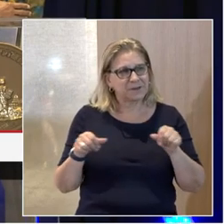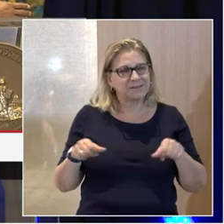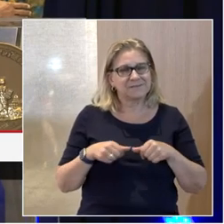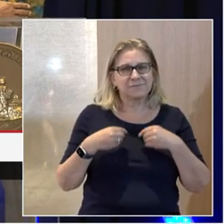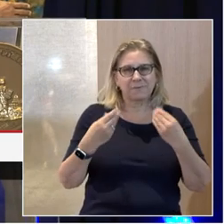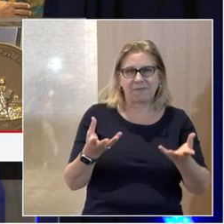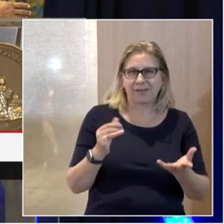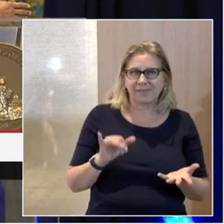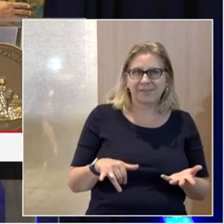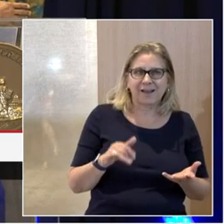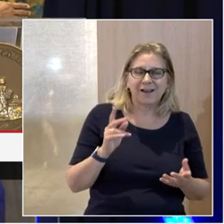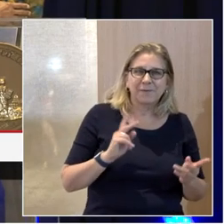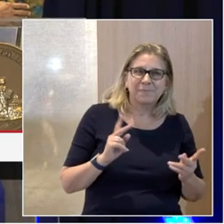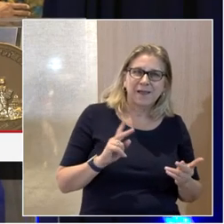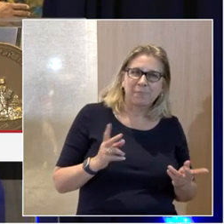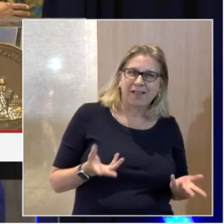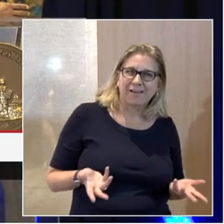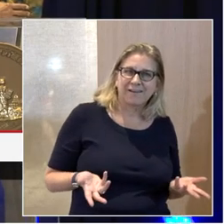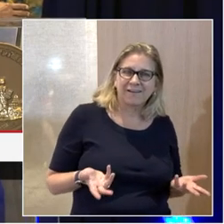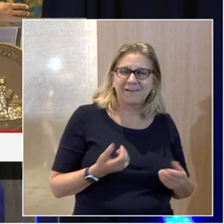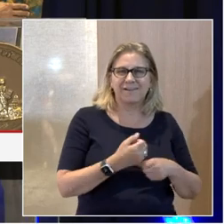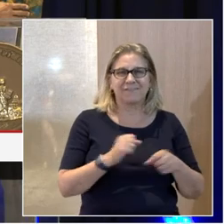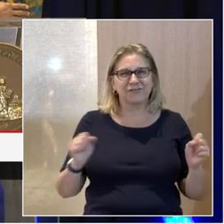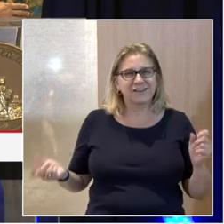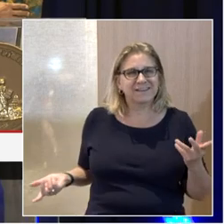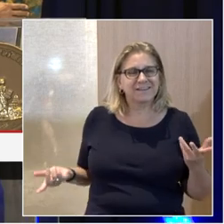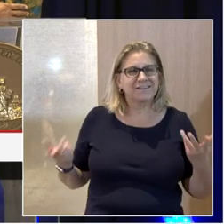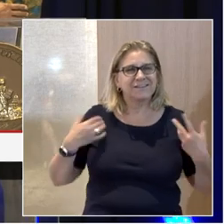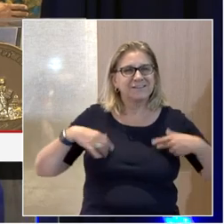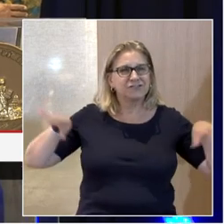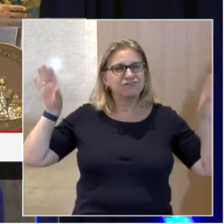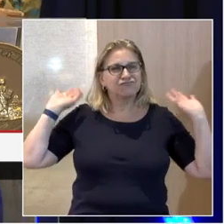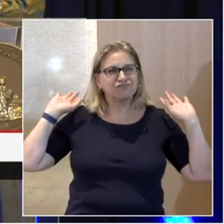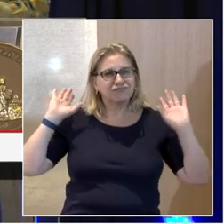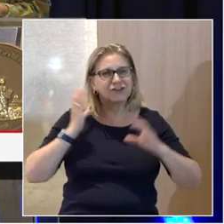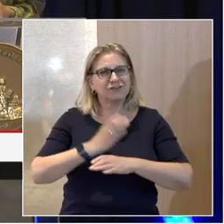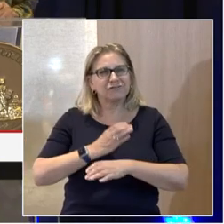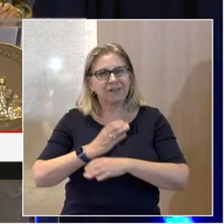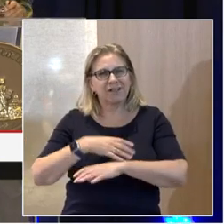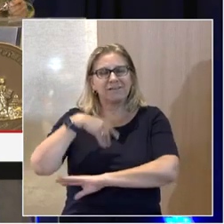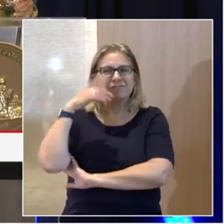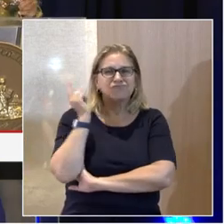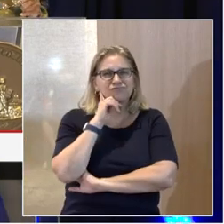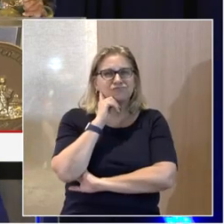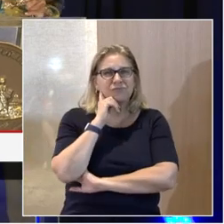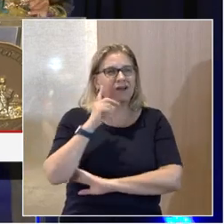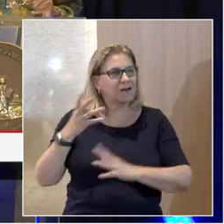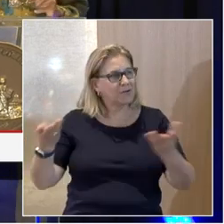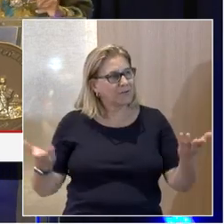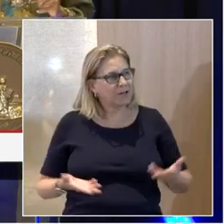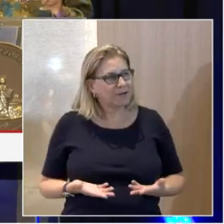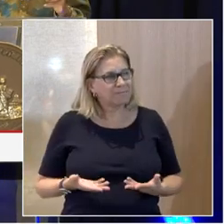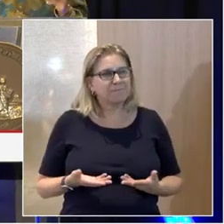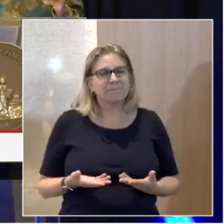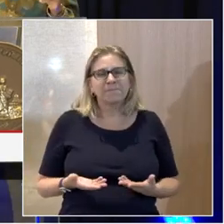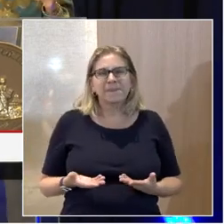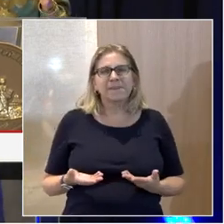are free, you are welcomed, and that you